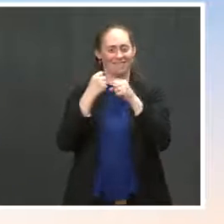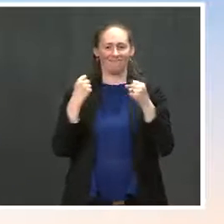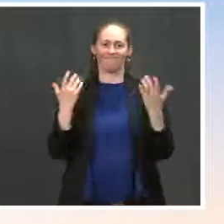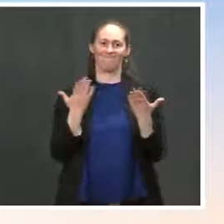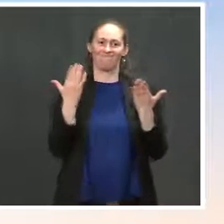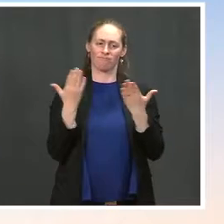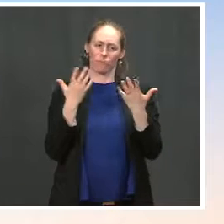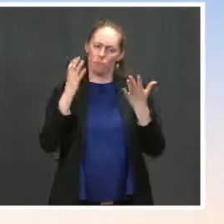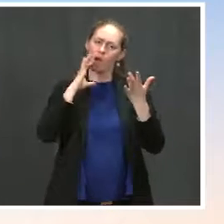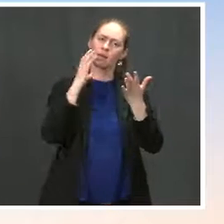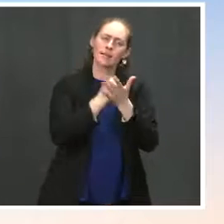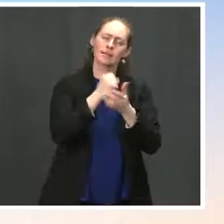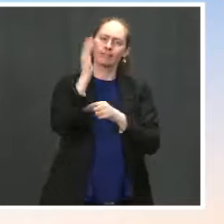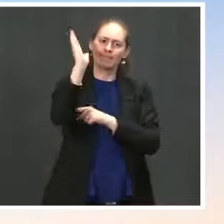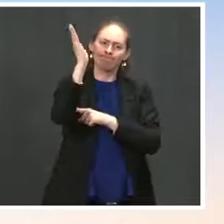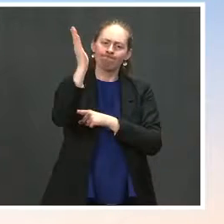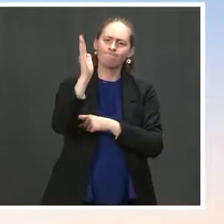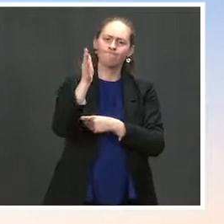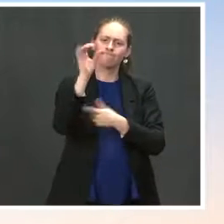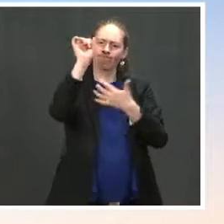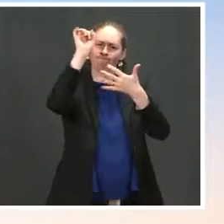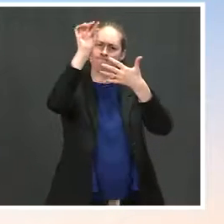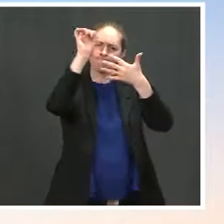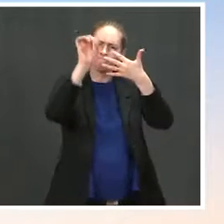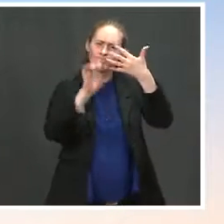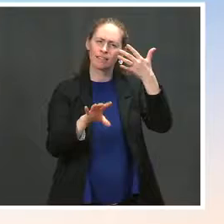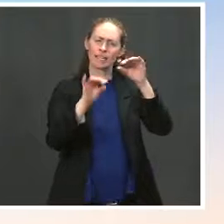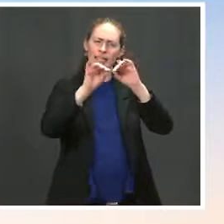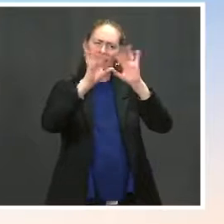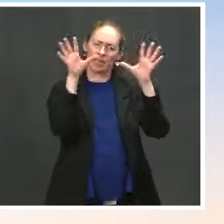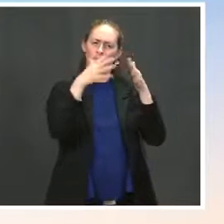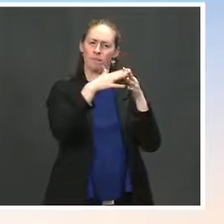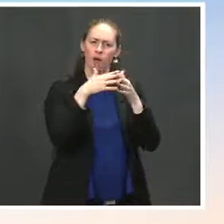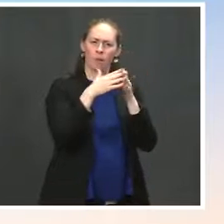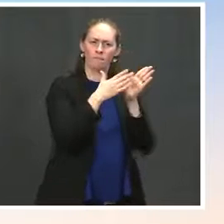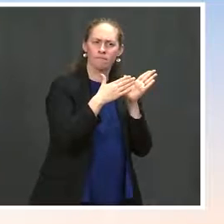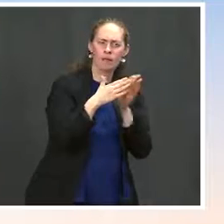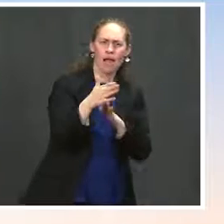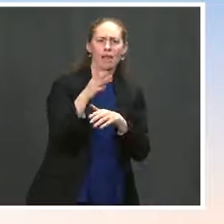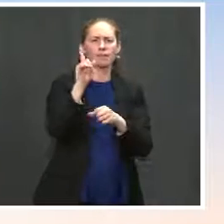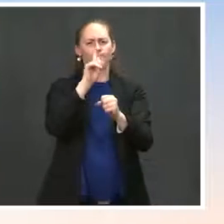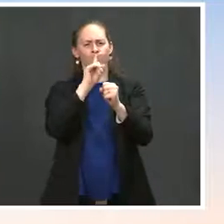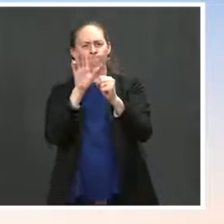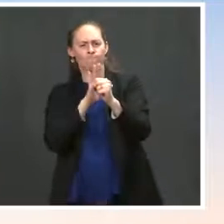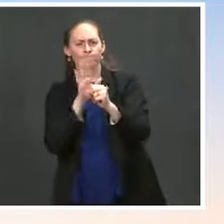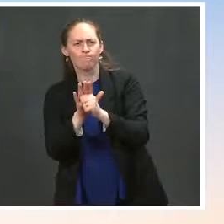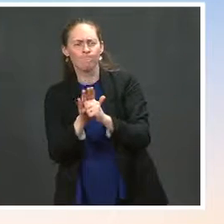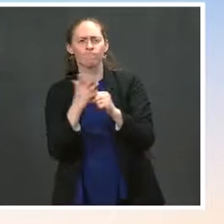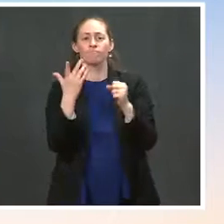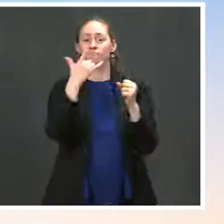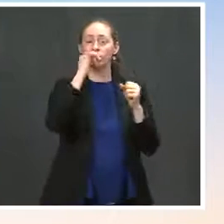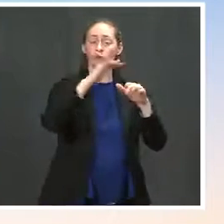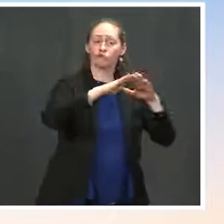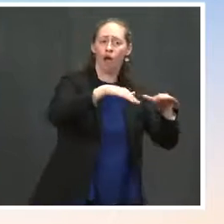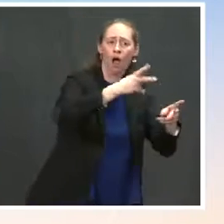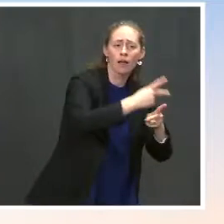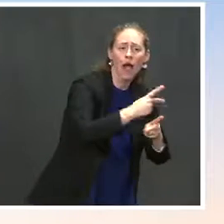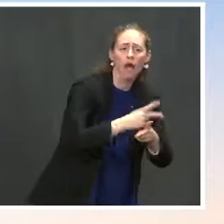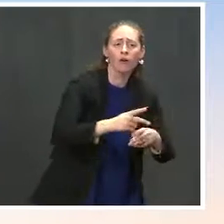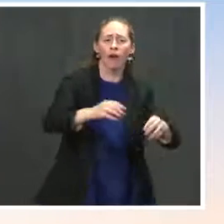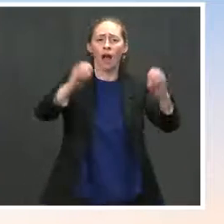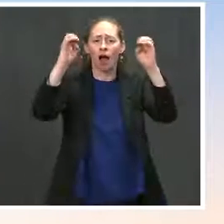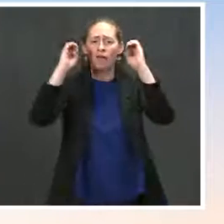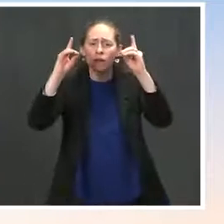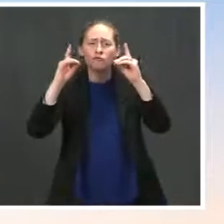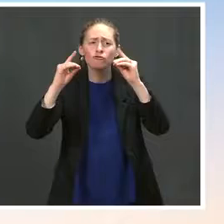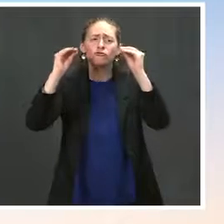out the specifics of the American Families Plan, his commitment to childcare, to education, and to delivering